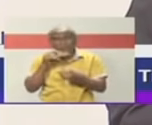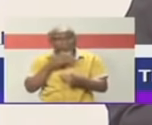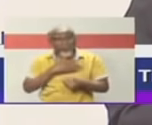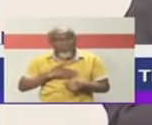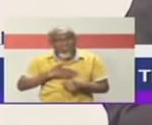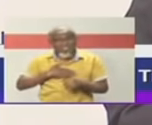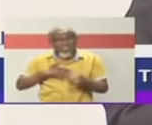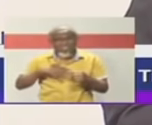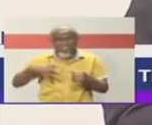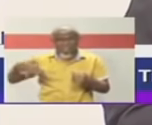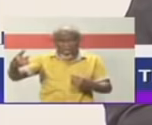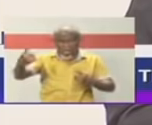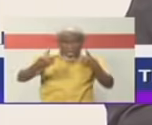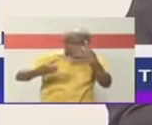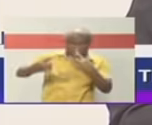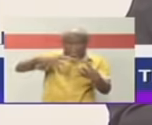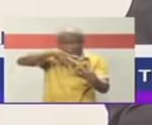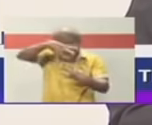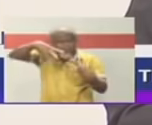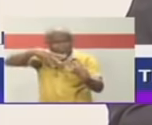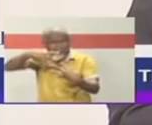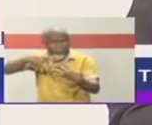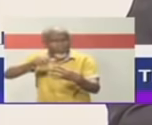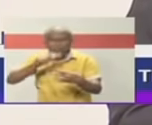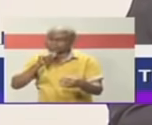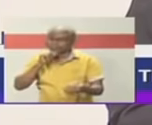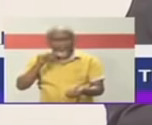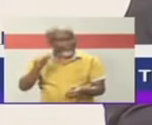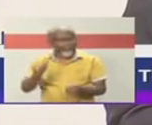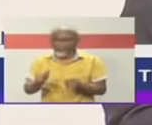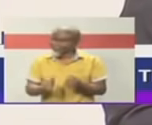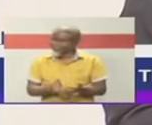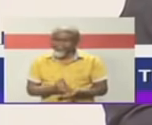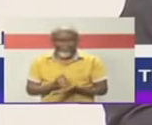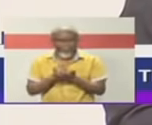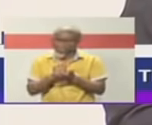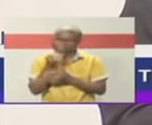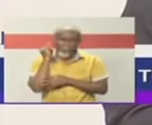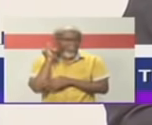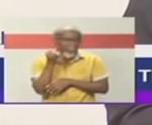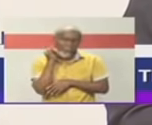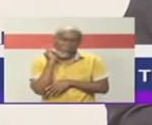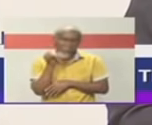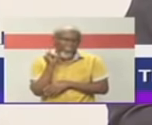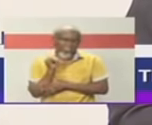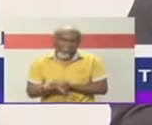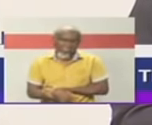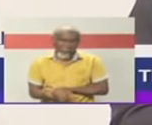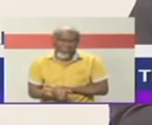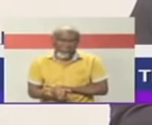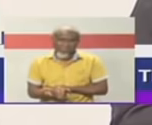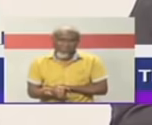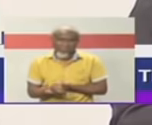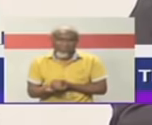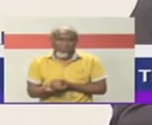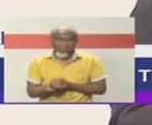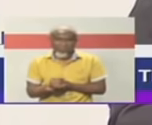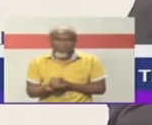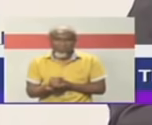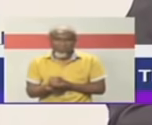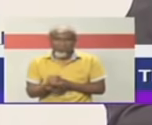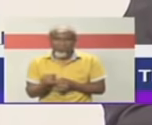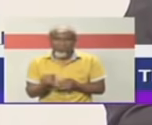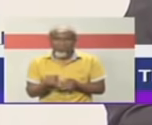Gatherings are not helpful. They prevent a big point for transmission. Being unvaccinated is a big risk, not just